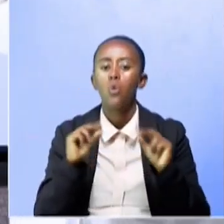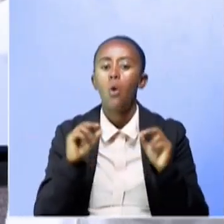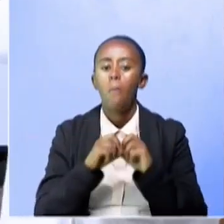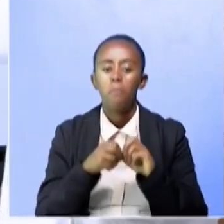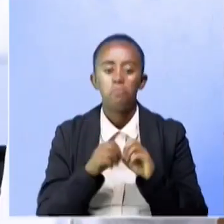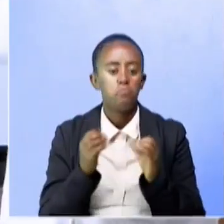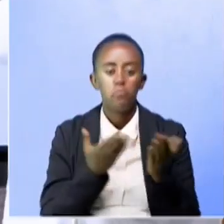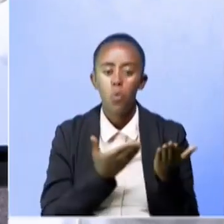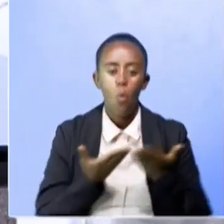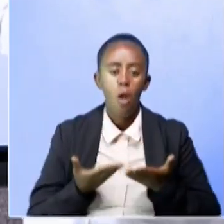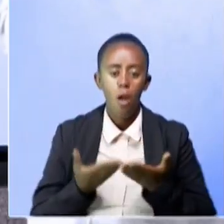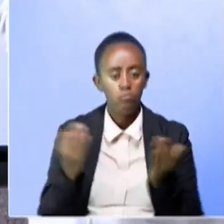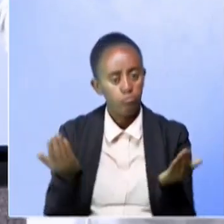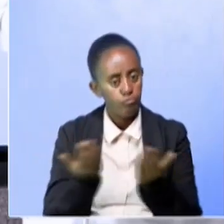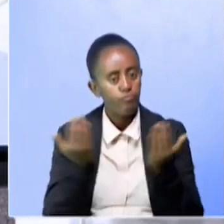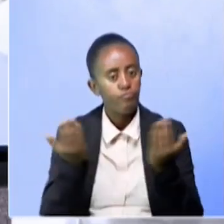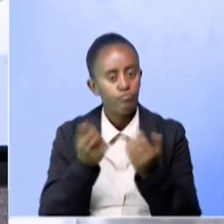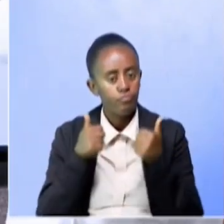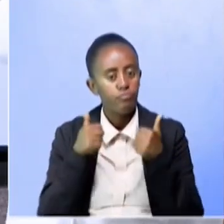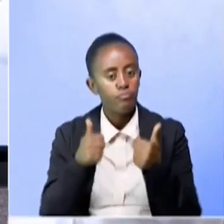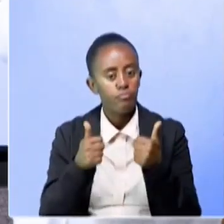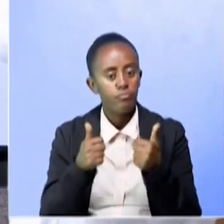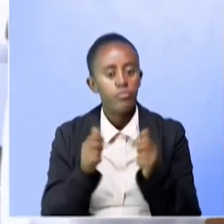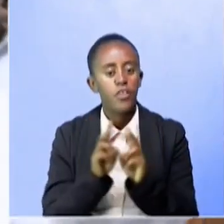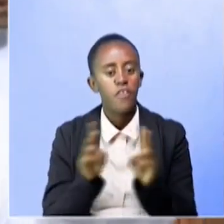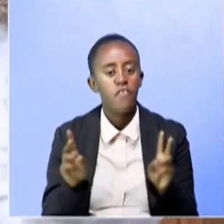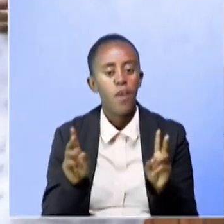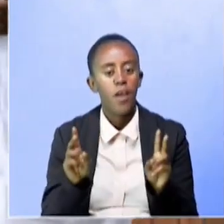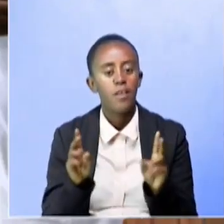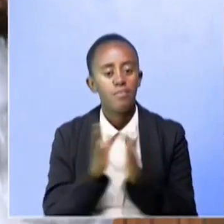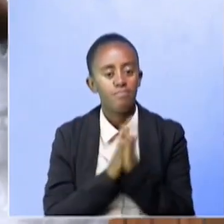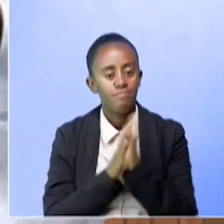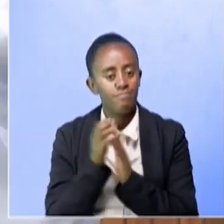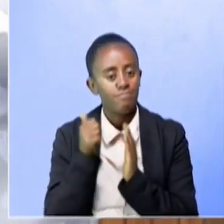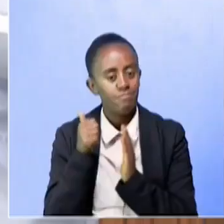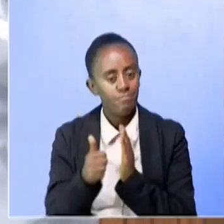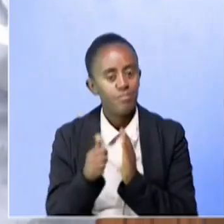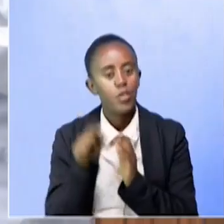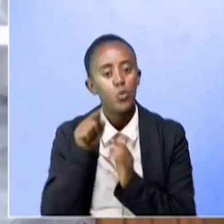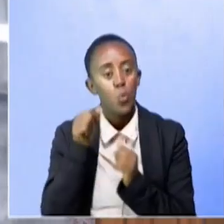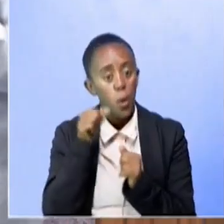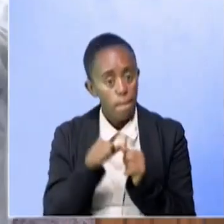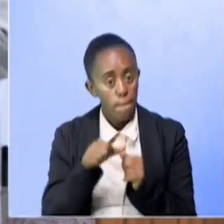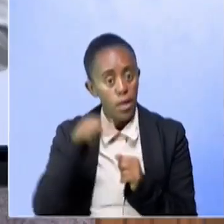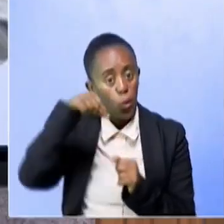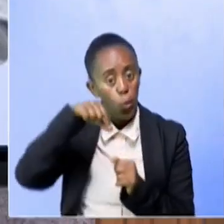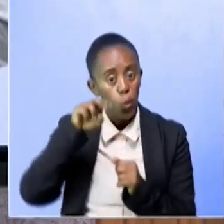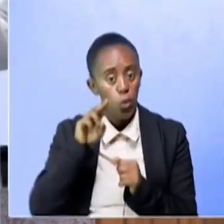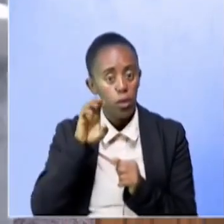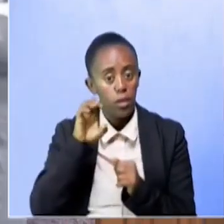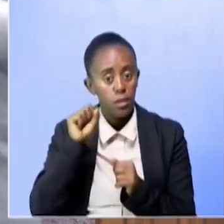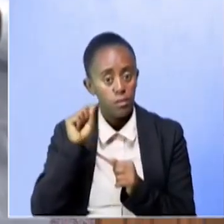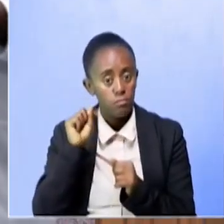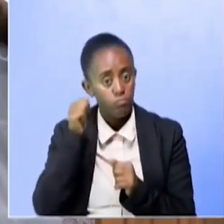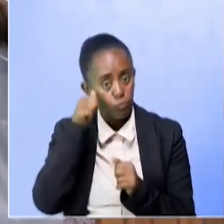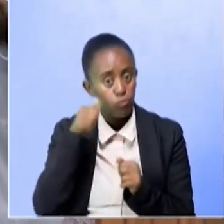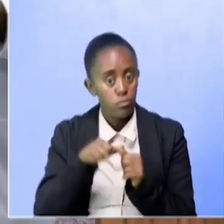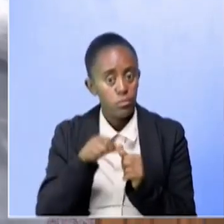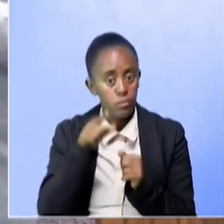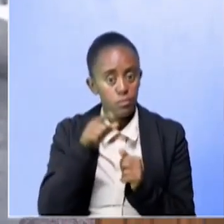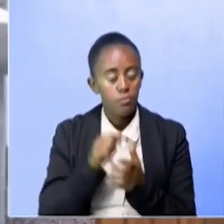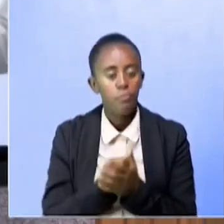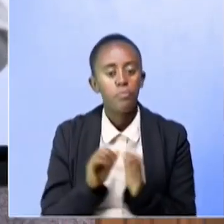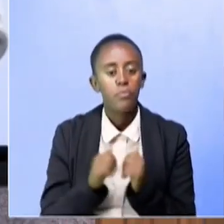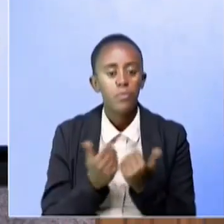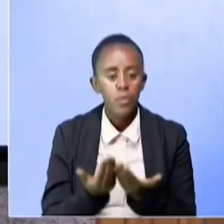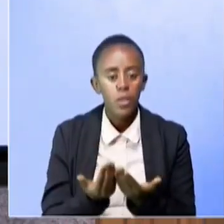welcome. I would like to encourage you. Very interesting one. You remember what question in that? Yeah.